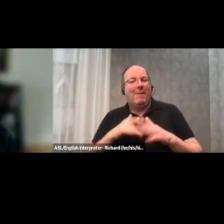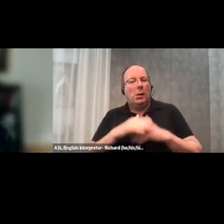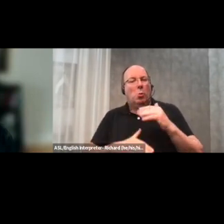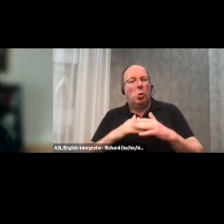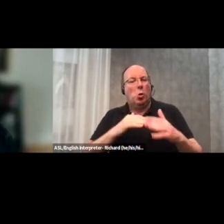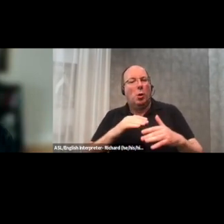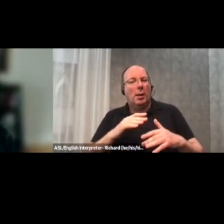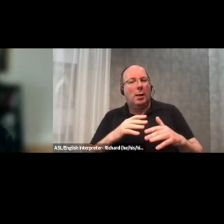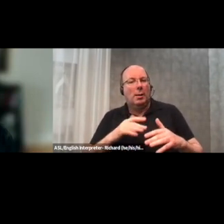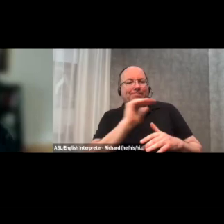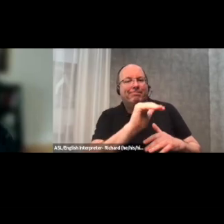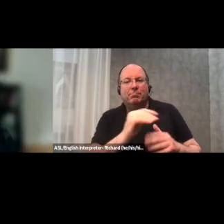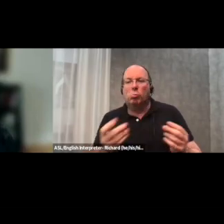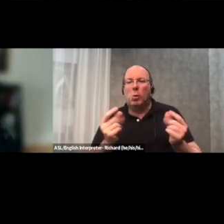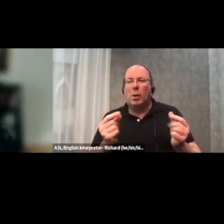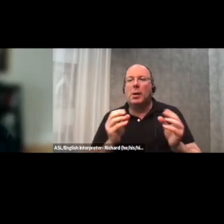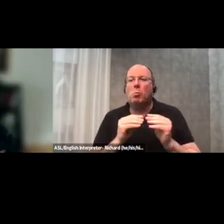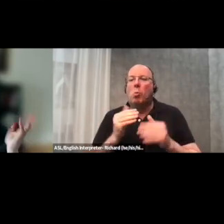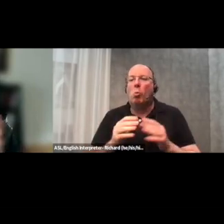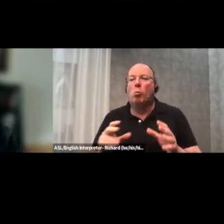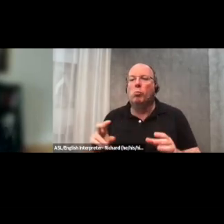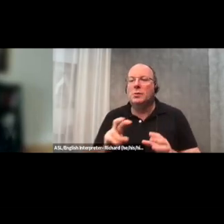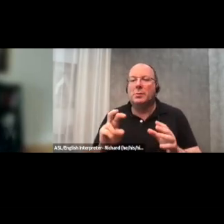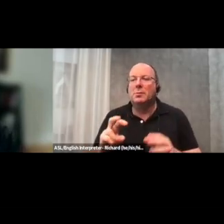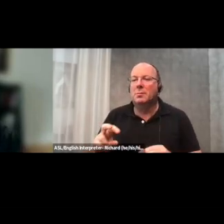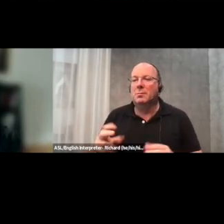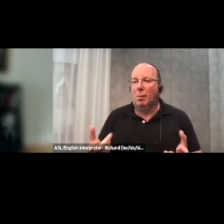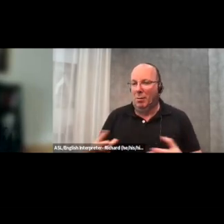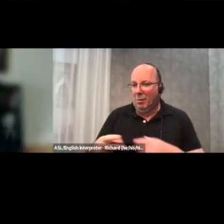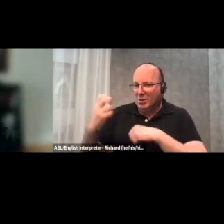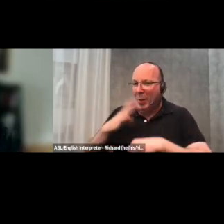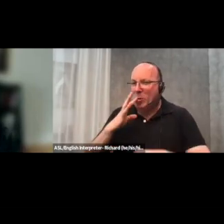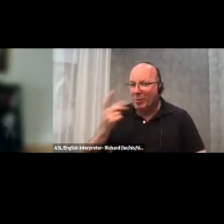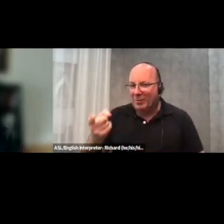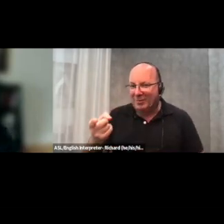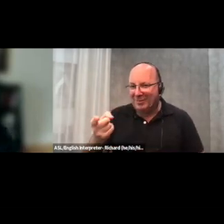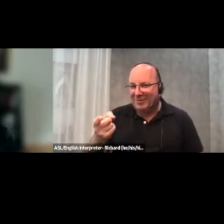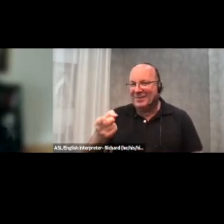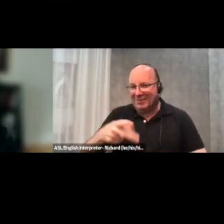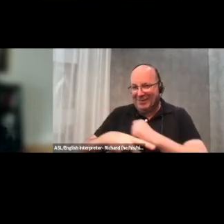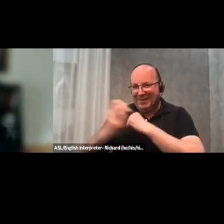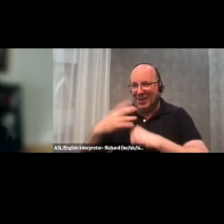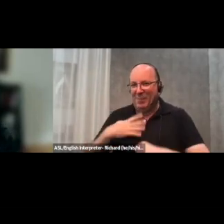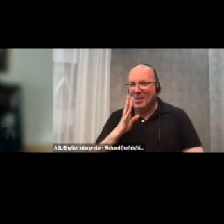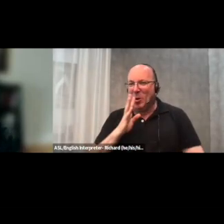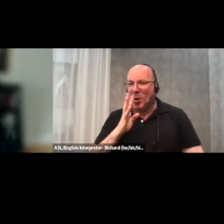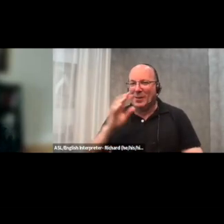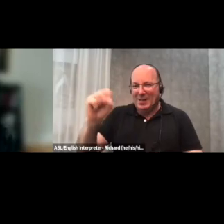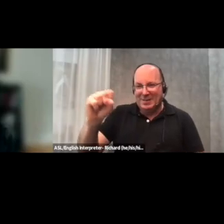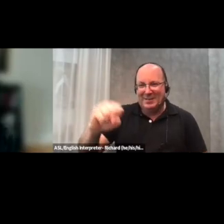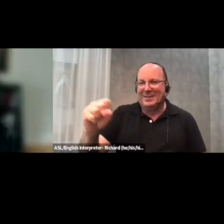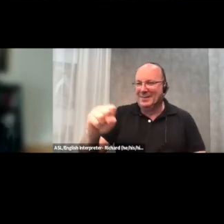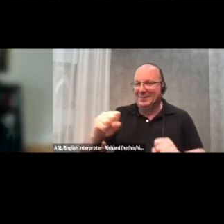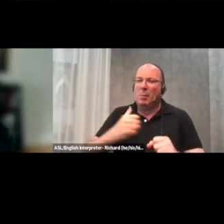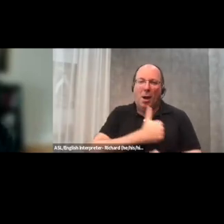a little bit more safely. Perfect. You just did my job for me. Awesome. Yeah, so apologizing, very